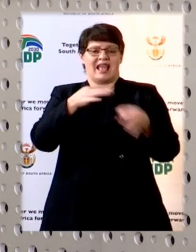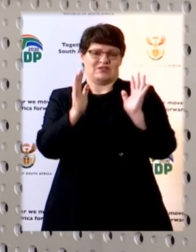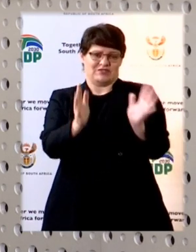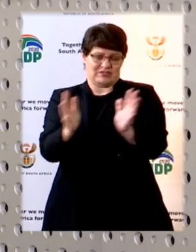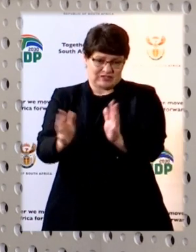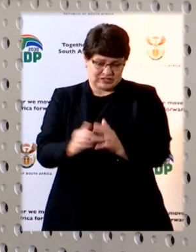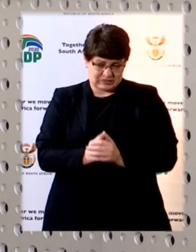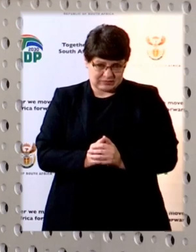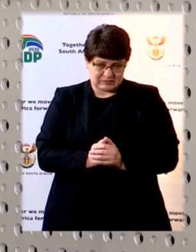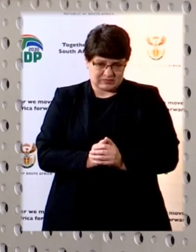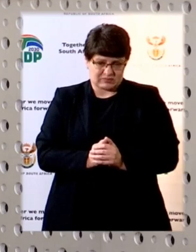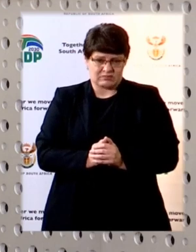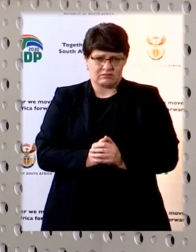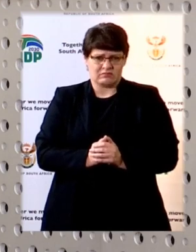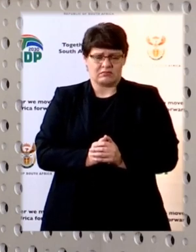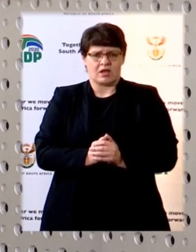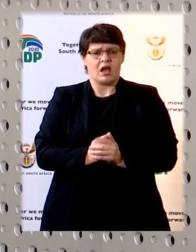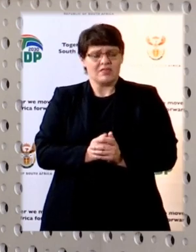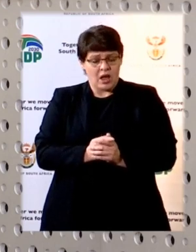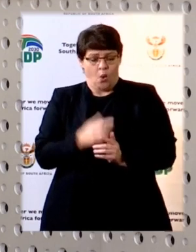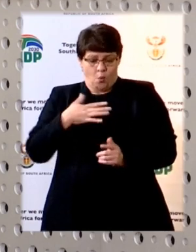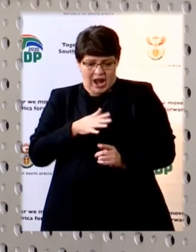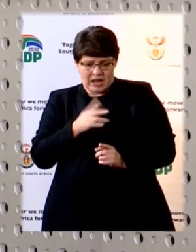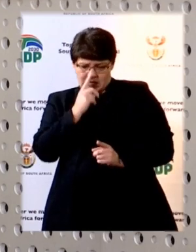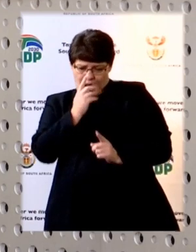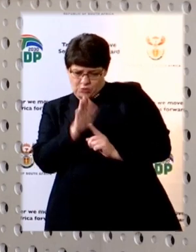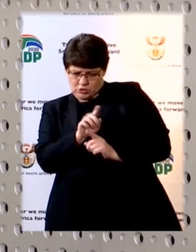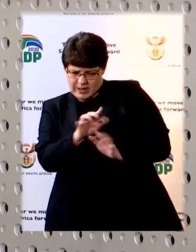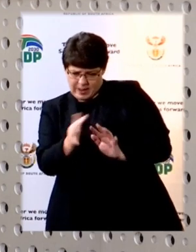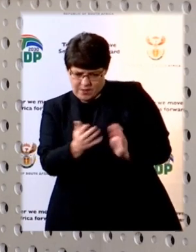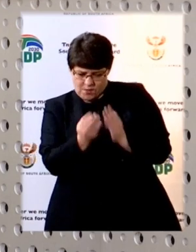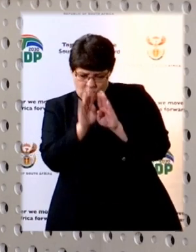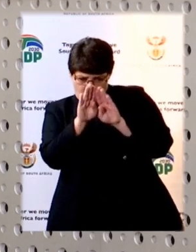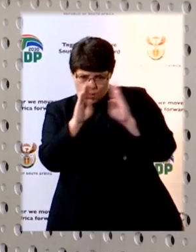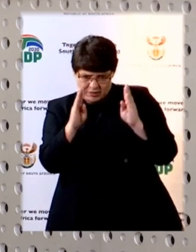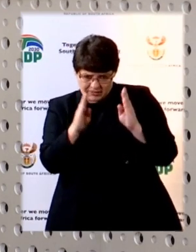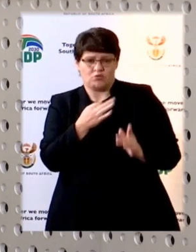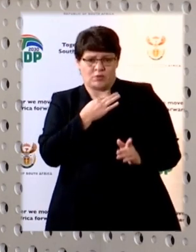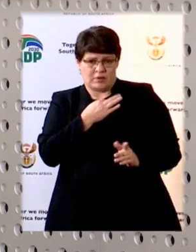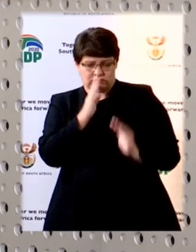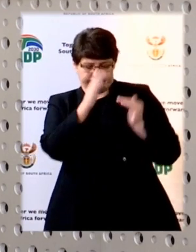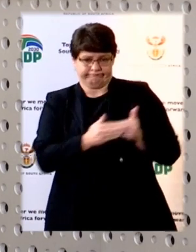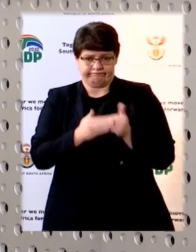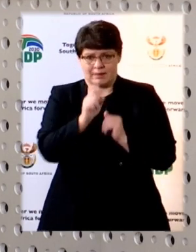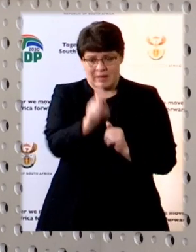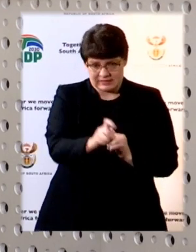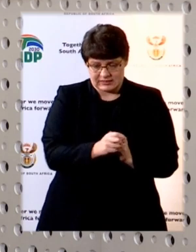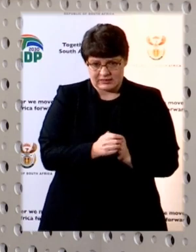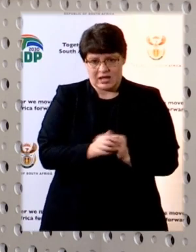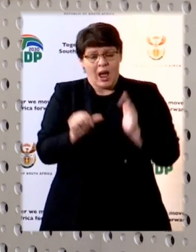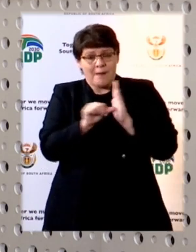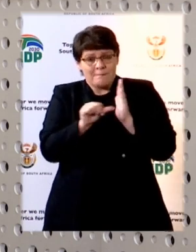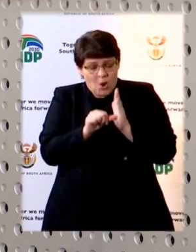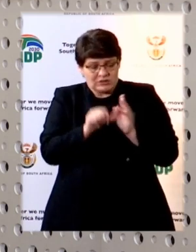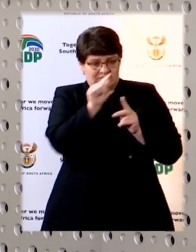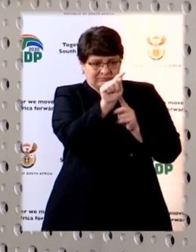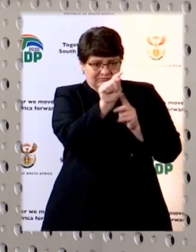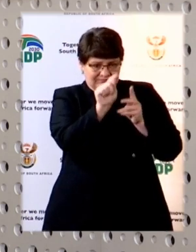2020. In undertaking the risk-adjusted approach, we have sequenced and phased in key sectors and priority